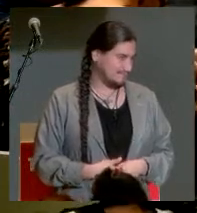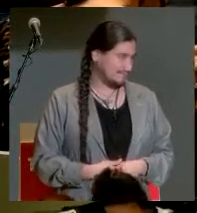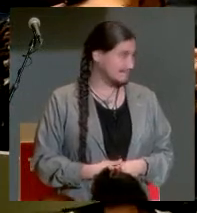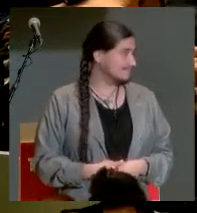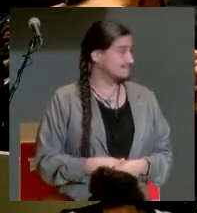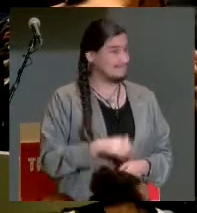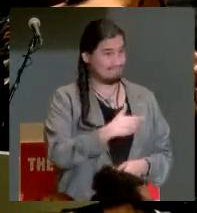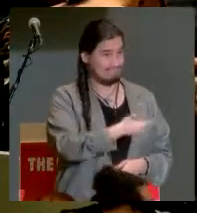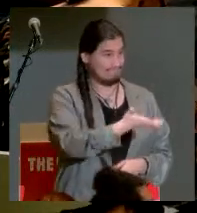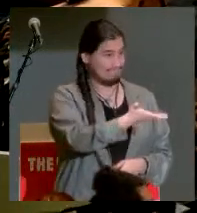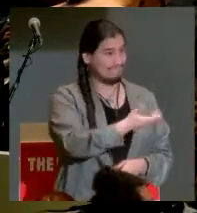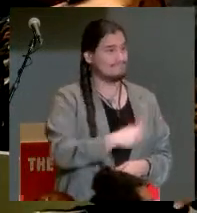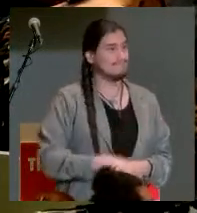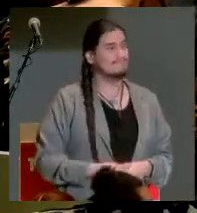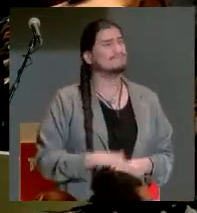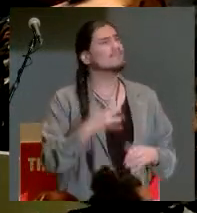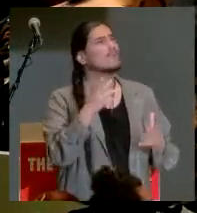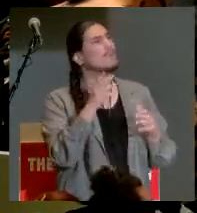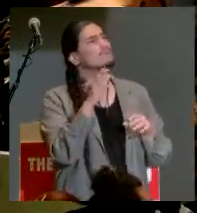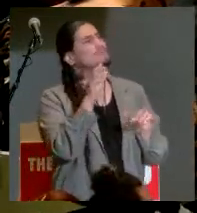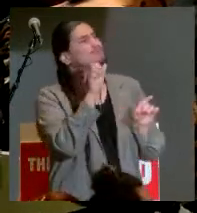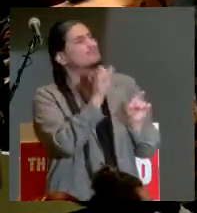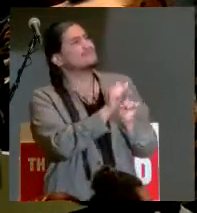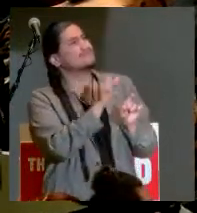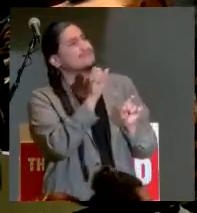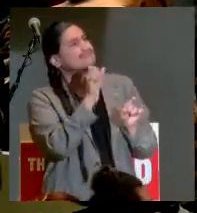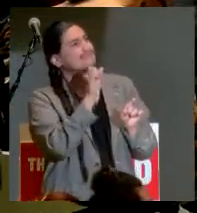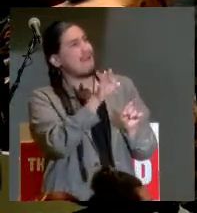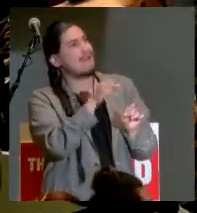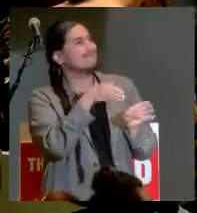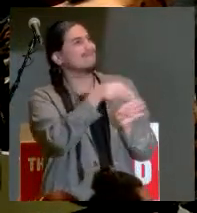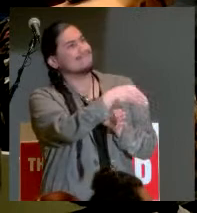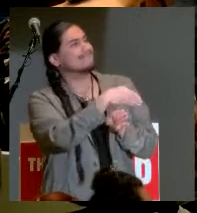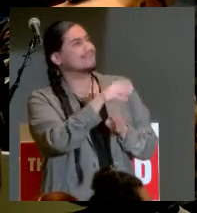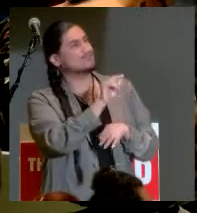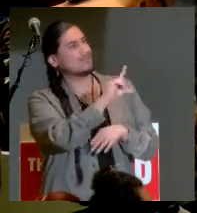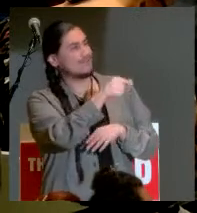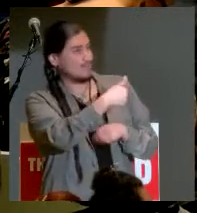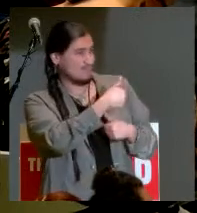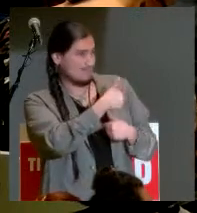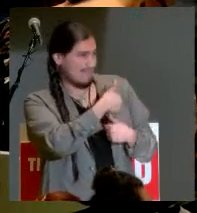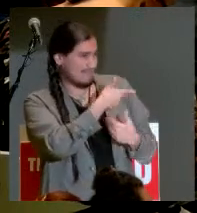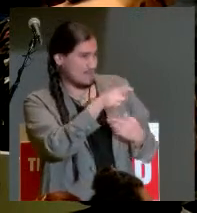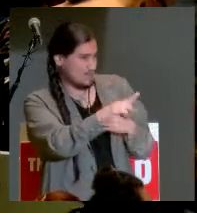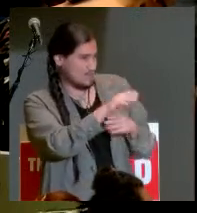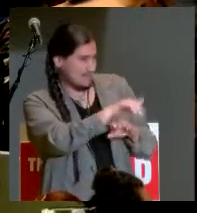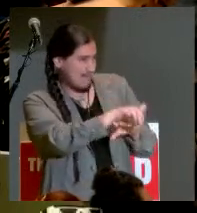Yes? What tricks of the trade did you use tonight? Good question.